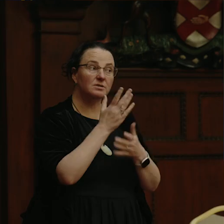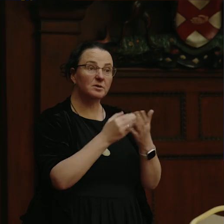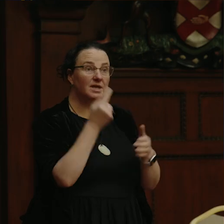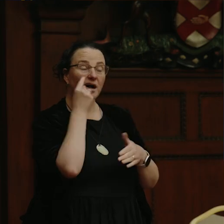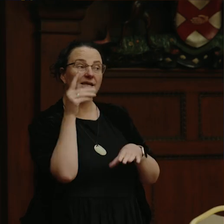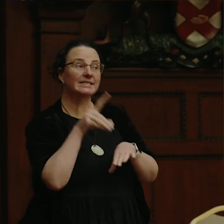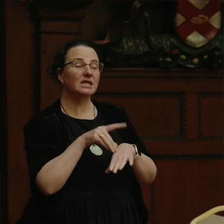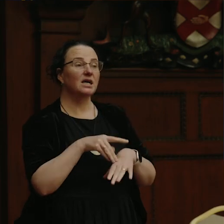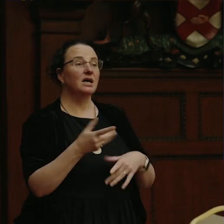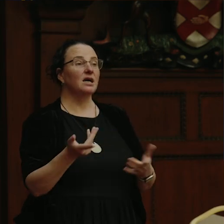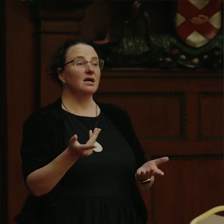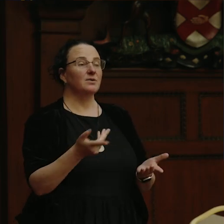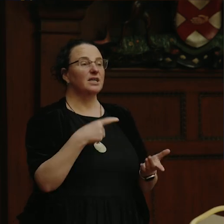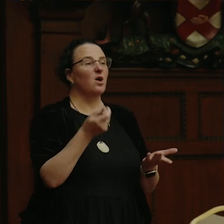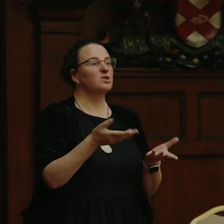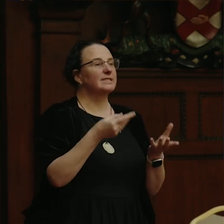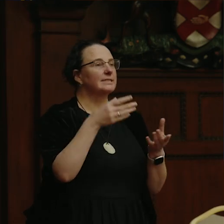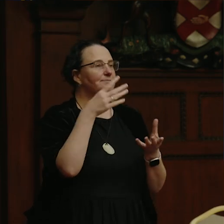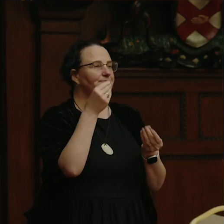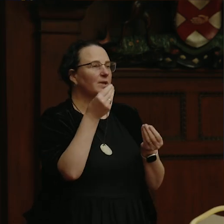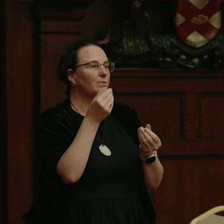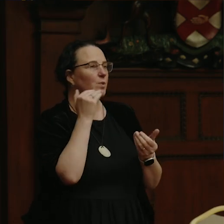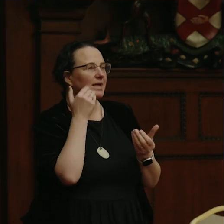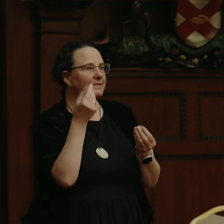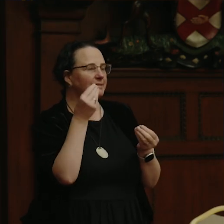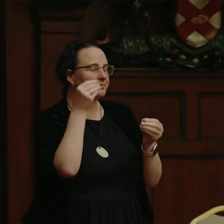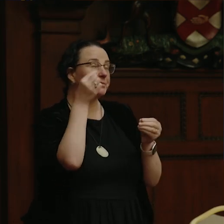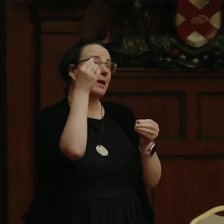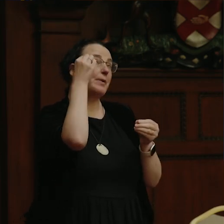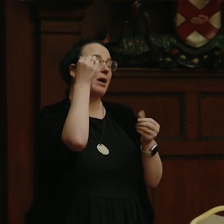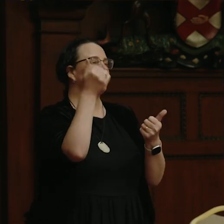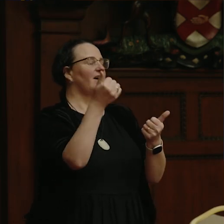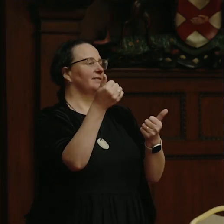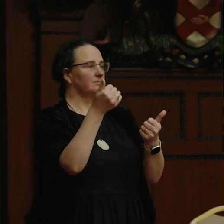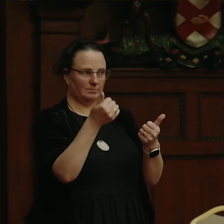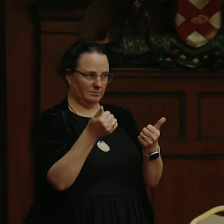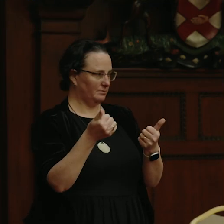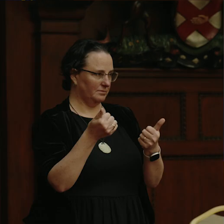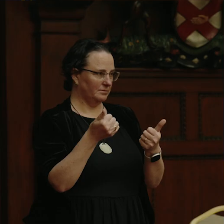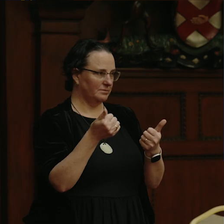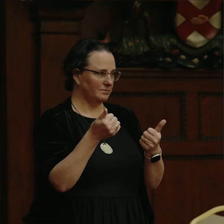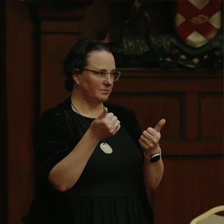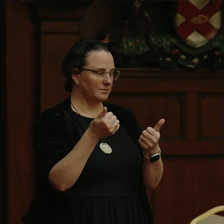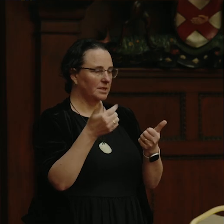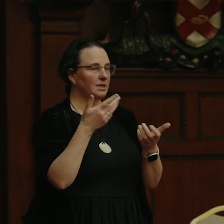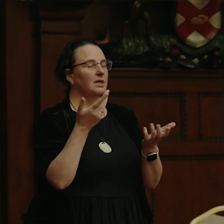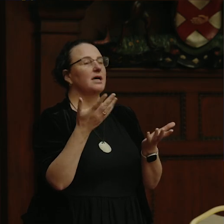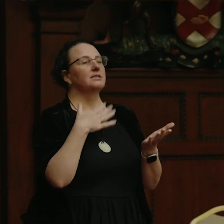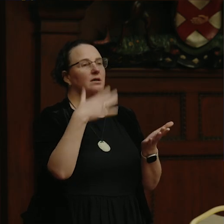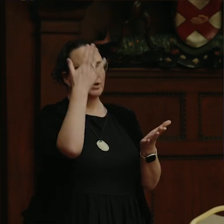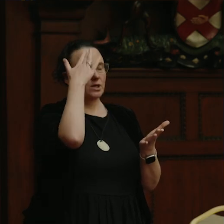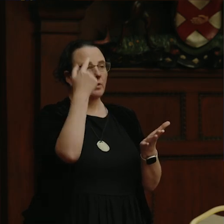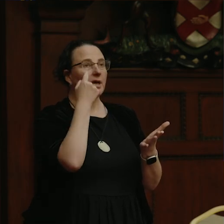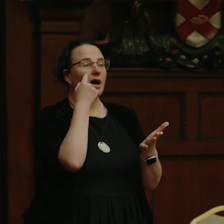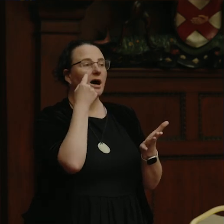ophthalmologists too, we think lubricants, but there are other aspects to it too. So we know on the eye